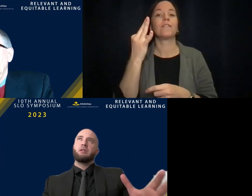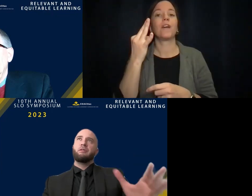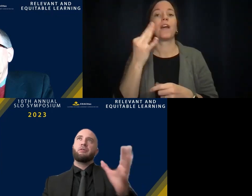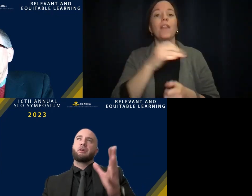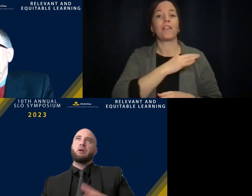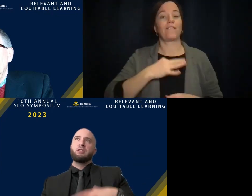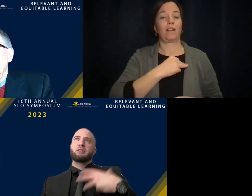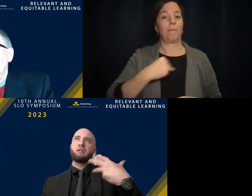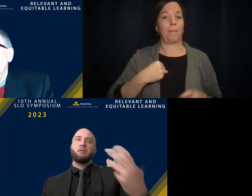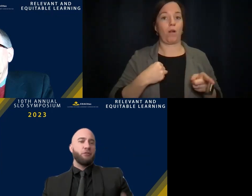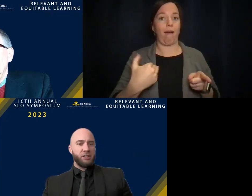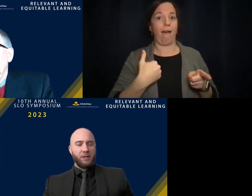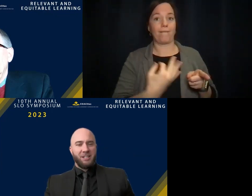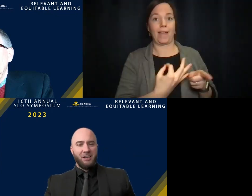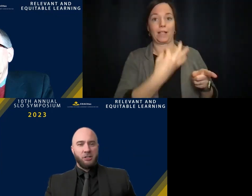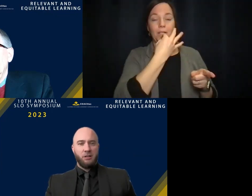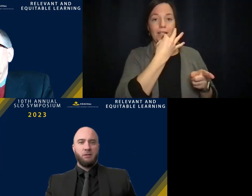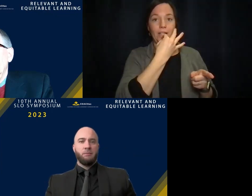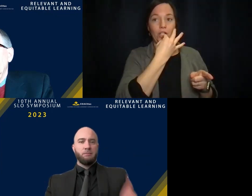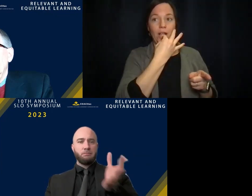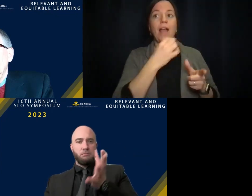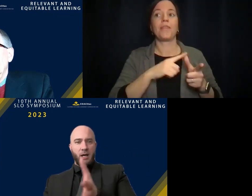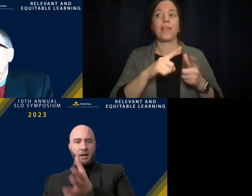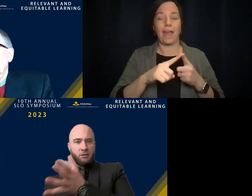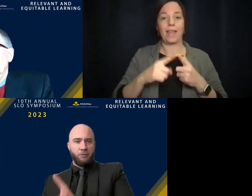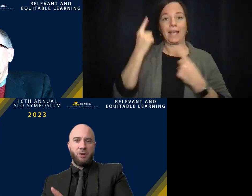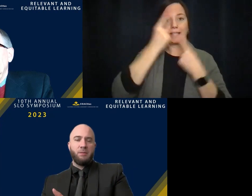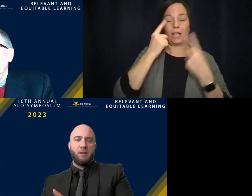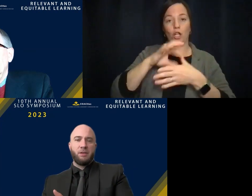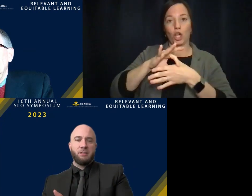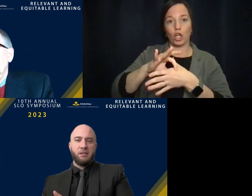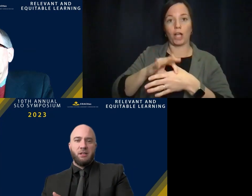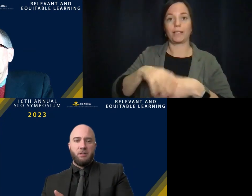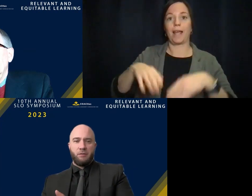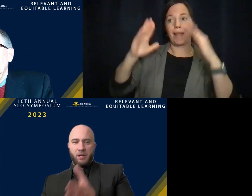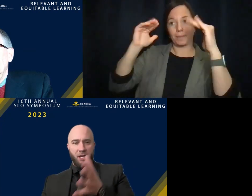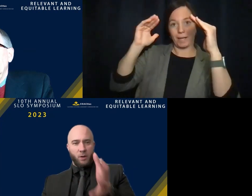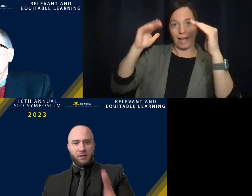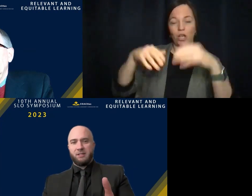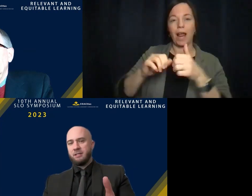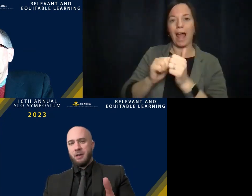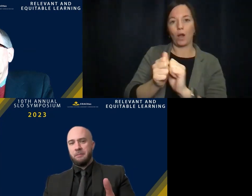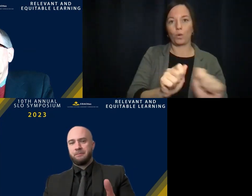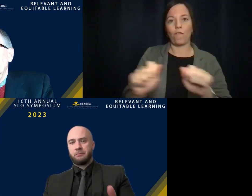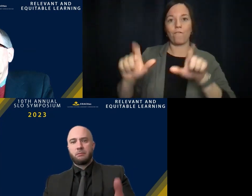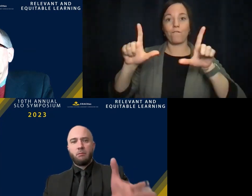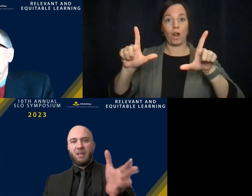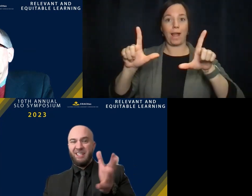know, based on the level and the context and level of expectation, how do you frame that? Because if you're like, hey, write this